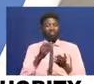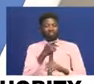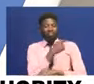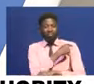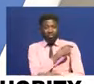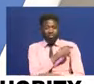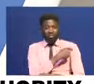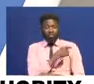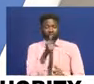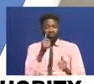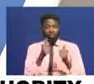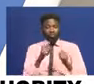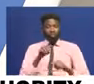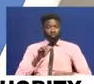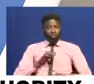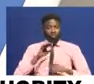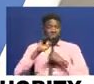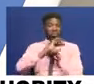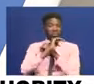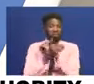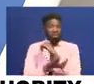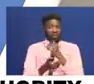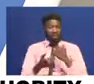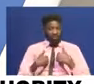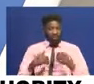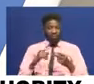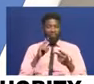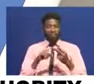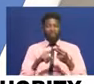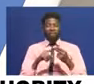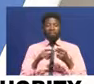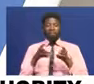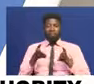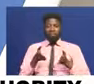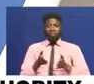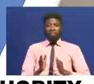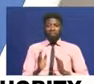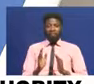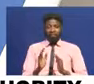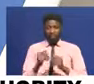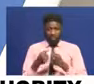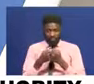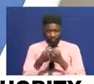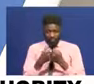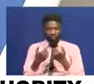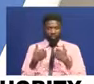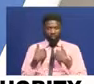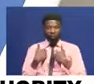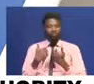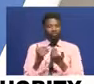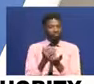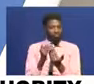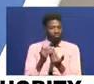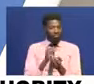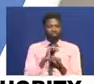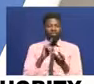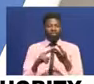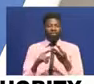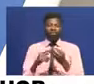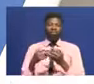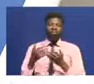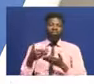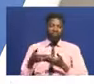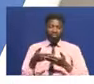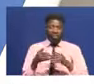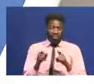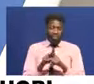taking care of complications that occur around delivery, in terms of taking care of the mother and the baby after delivery, to a certain extent. For example, there's a drug